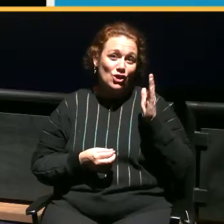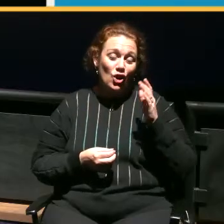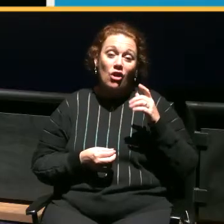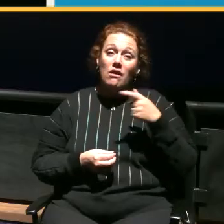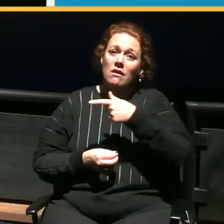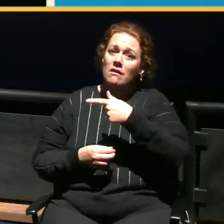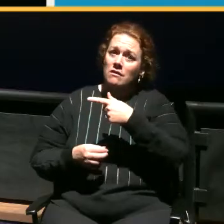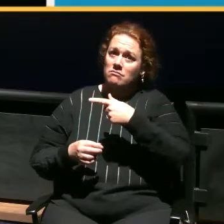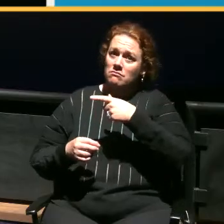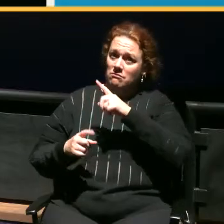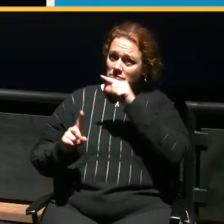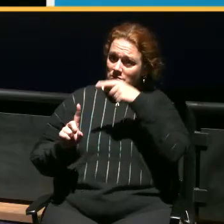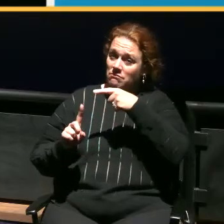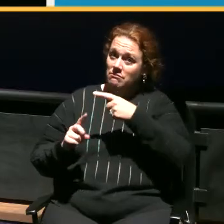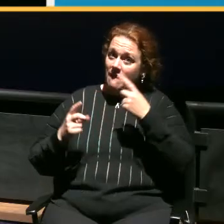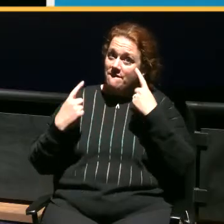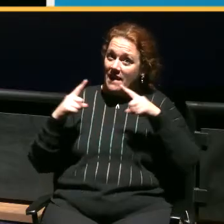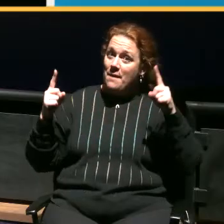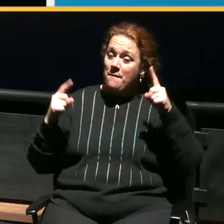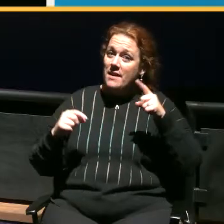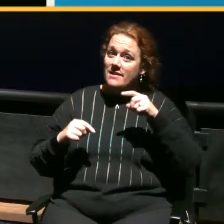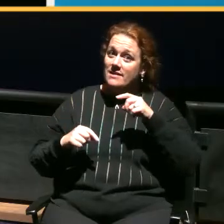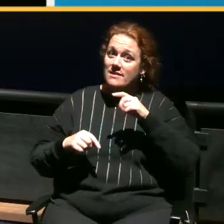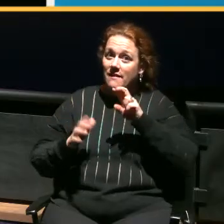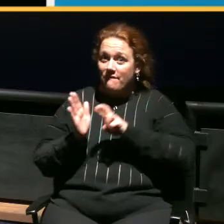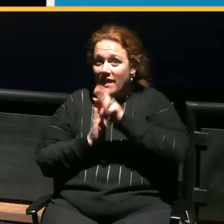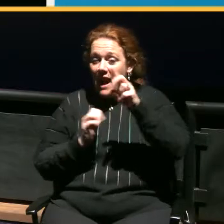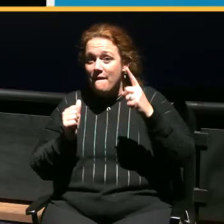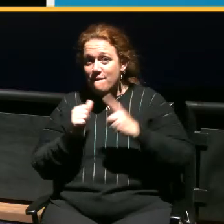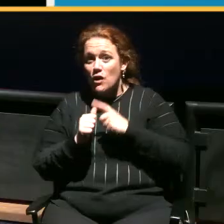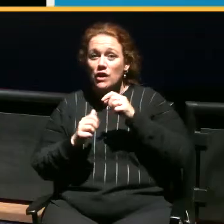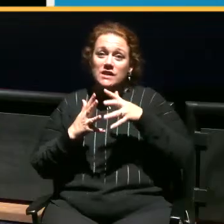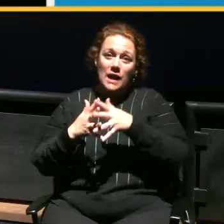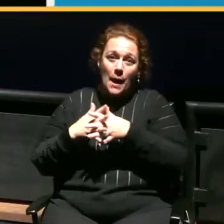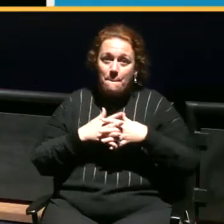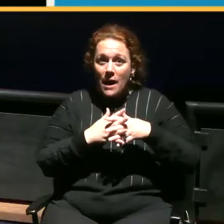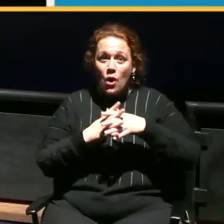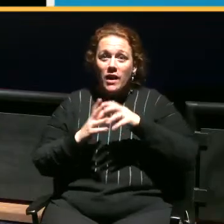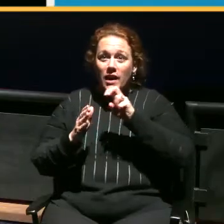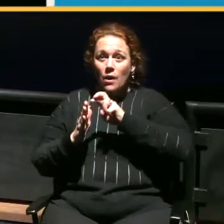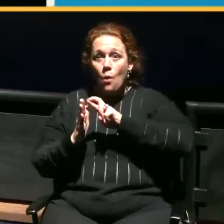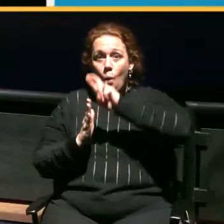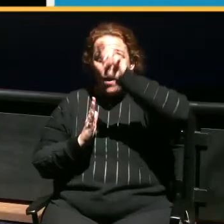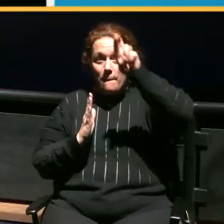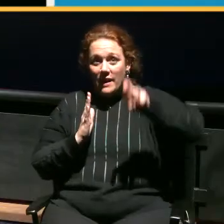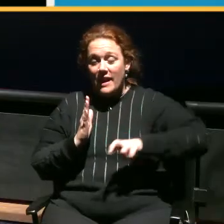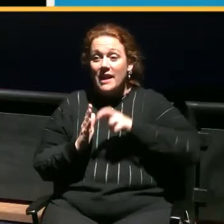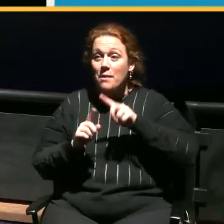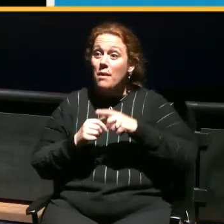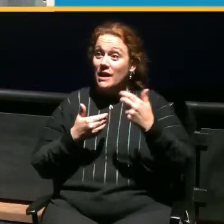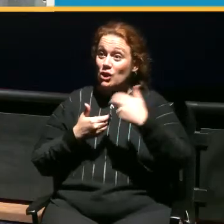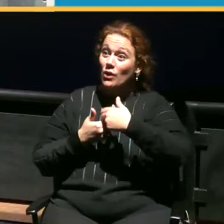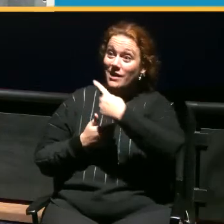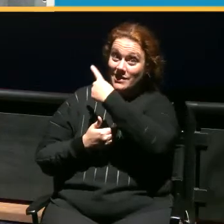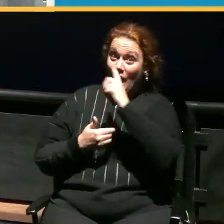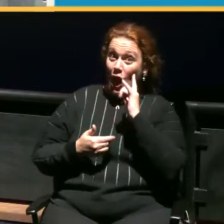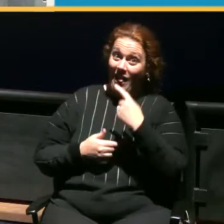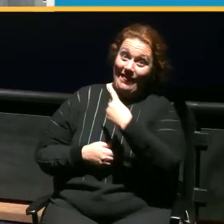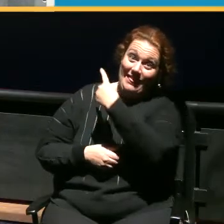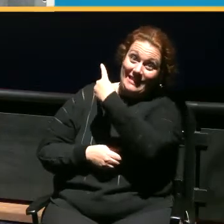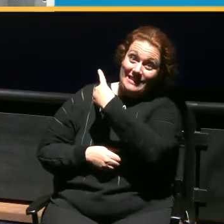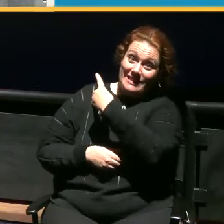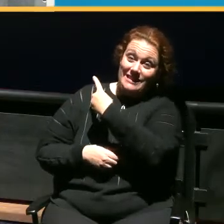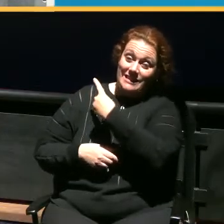very famous first flight, first American orbit, but he also joined us when he was wearing a flight suit like that to go to